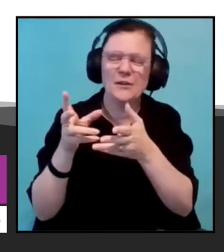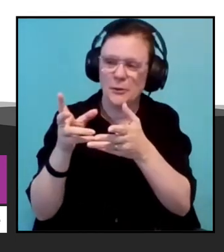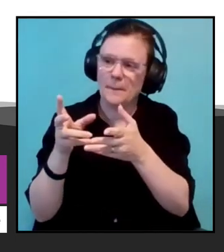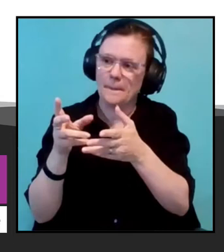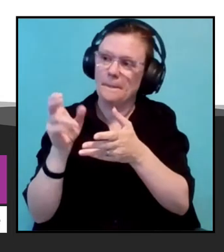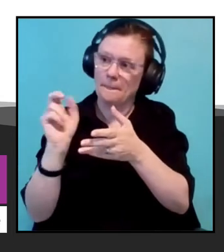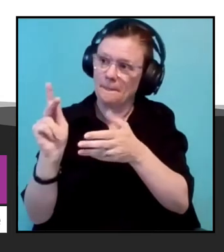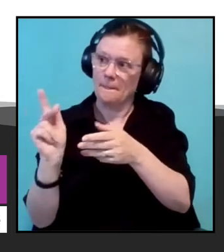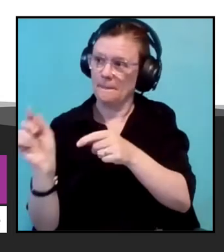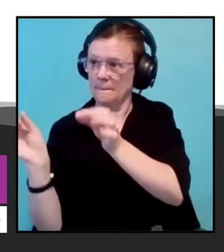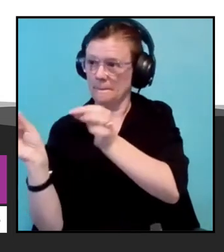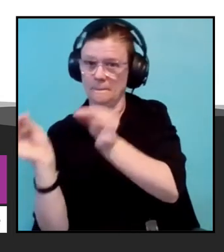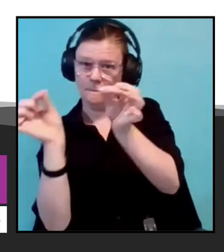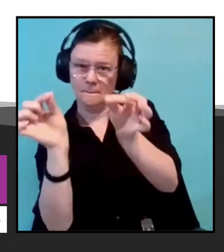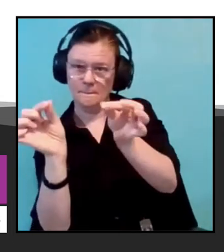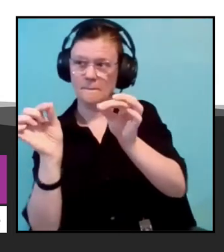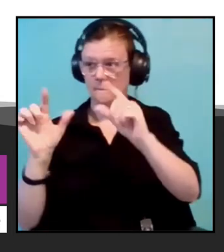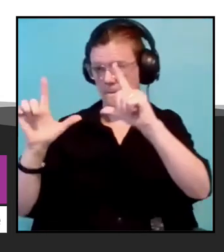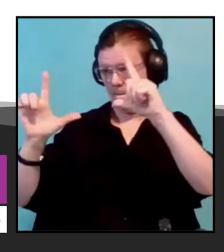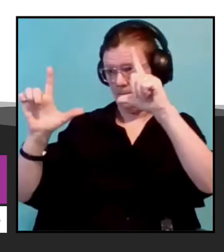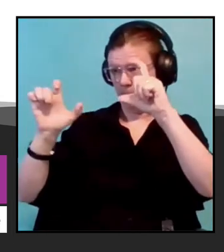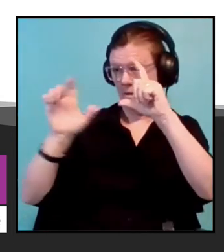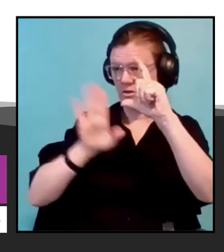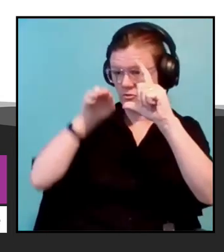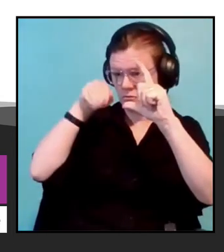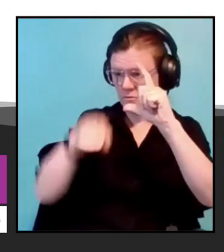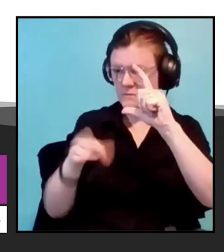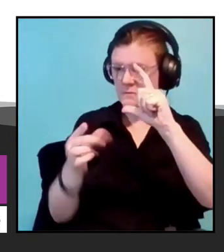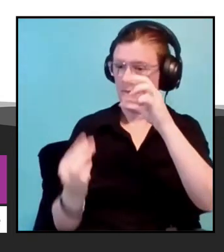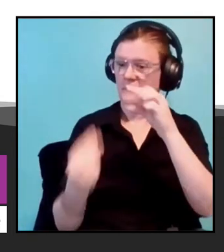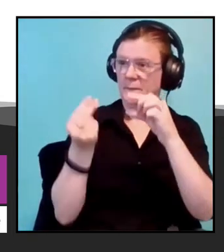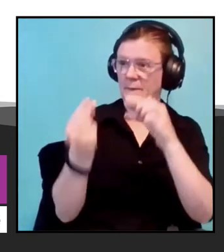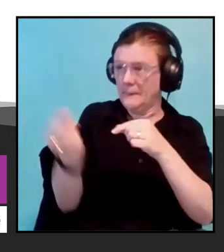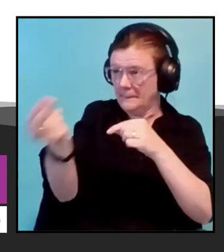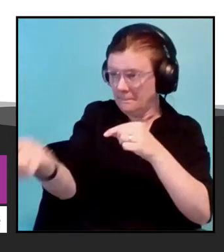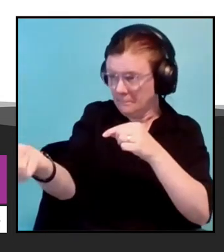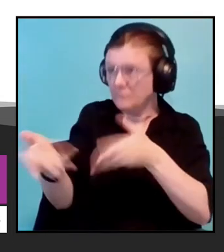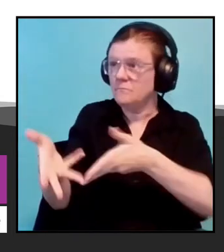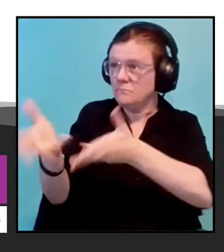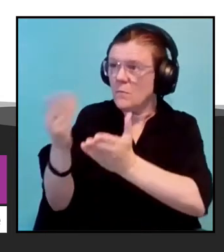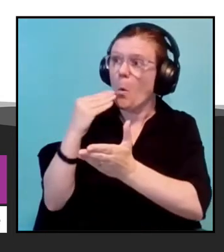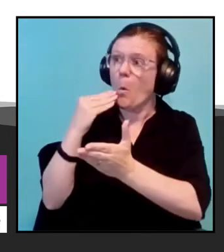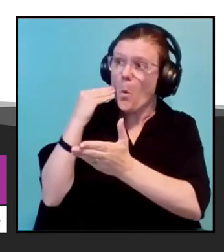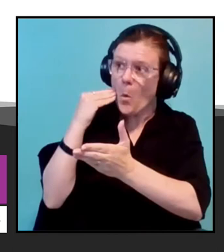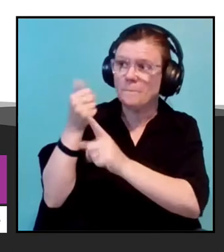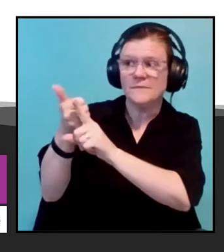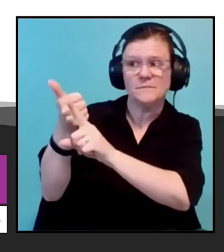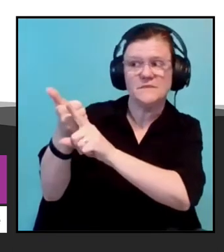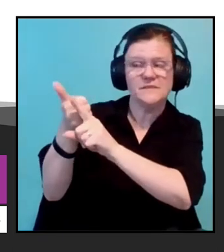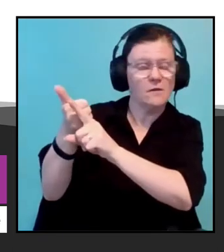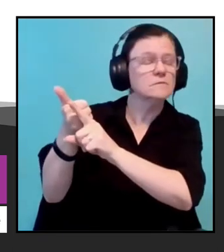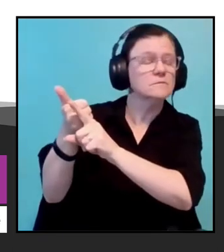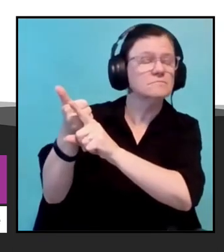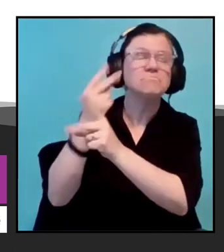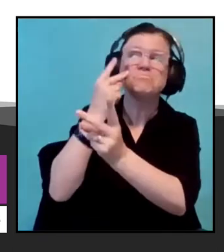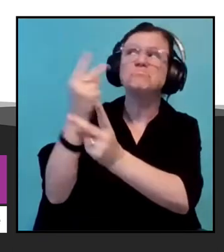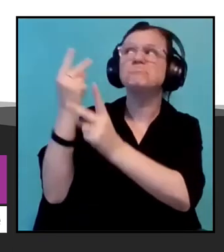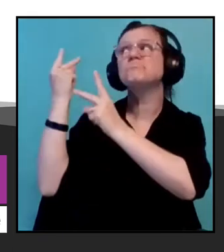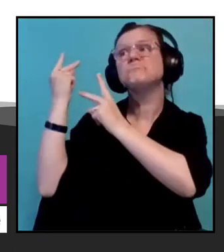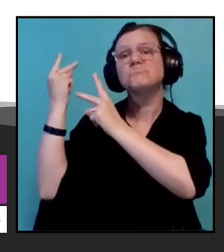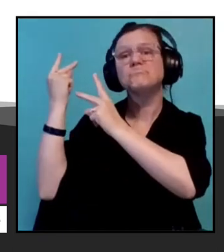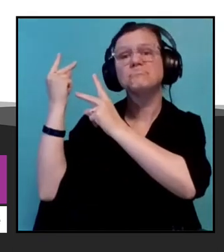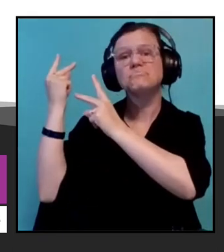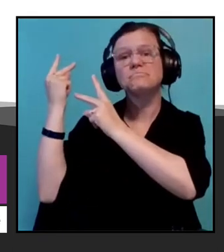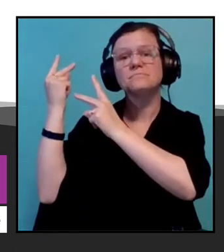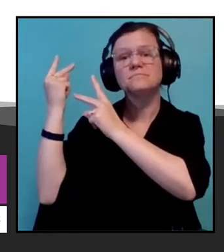we take a picture with a Polaroid, and that Polaroid was something they could take home with themselves as kind of like a memento. And then